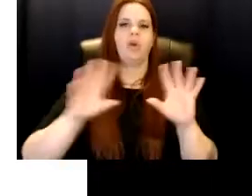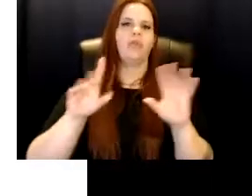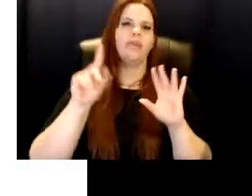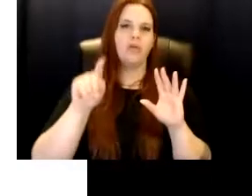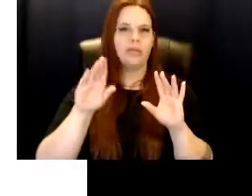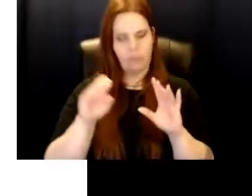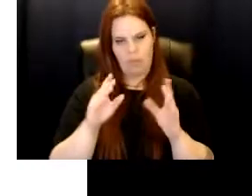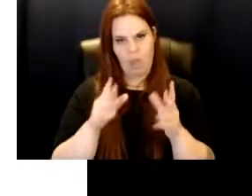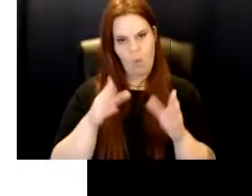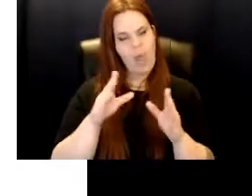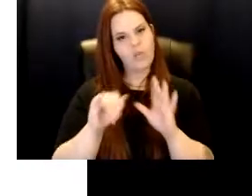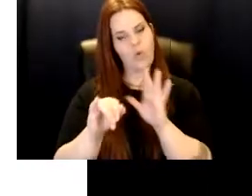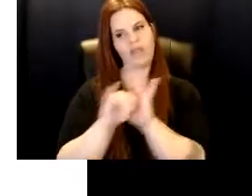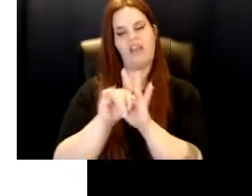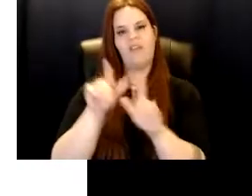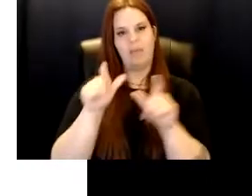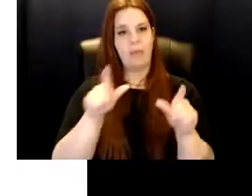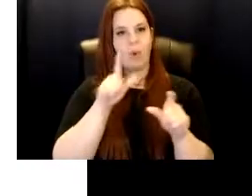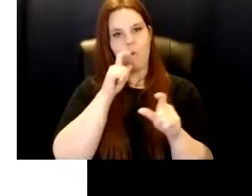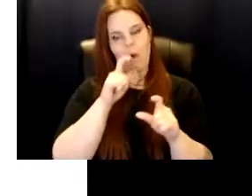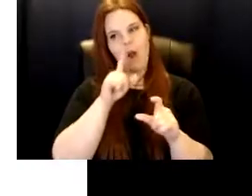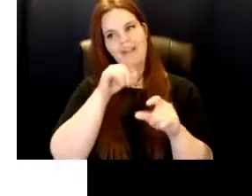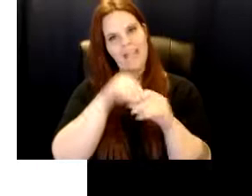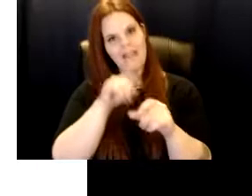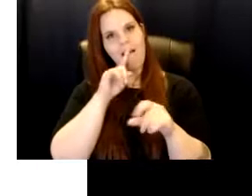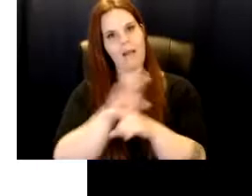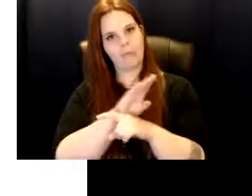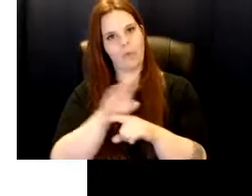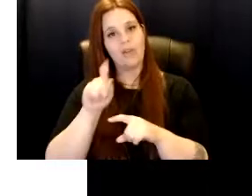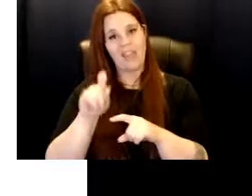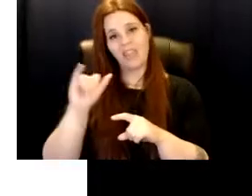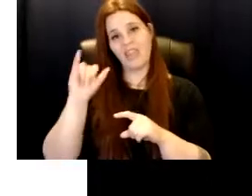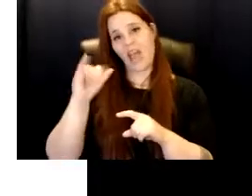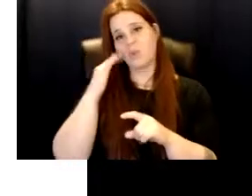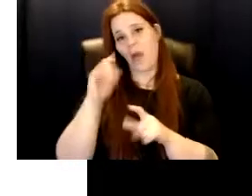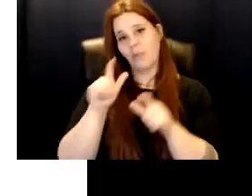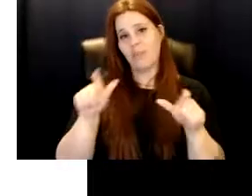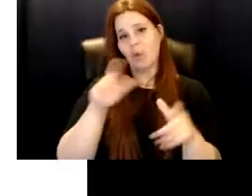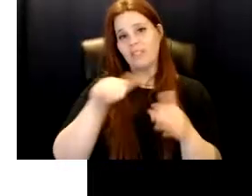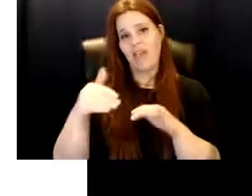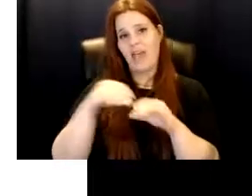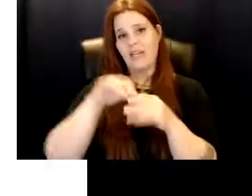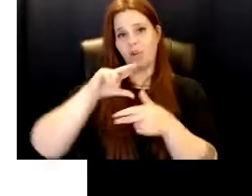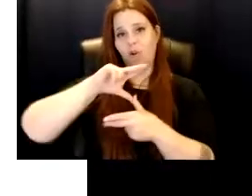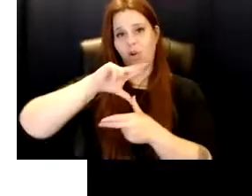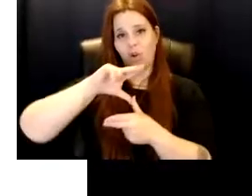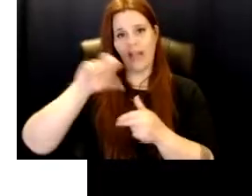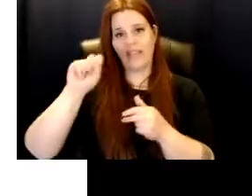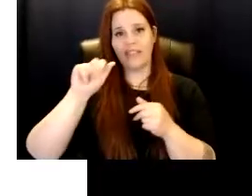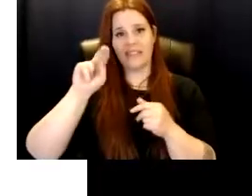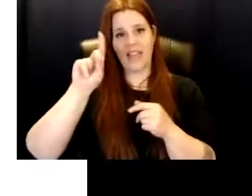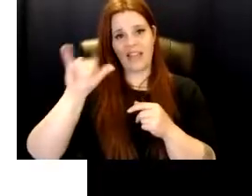people who are in absolute need. That's why we lost people during Hurricane Sandy, people who could not get out of their